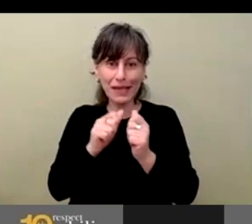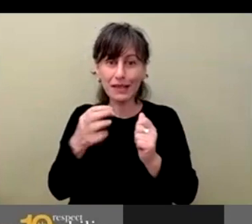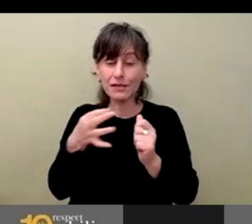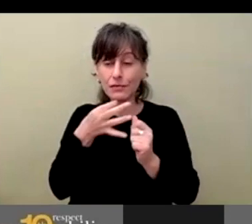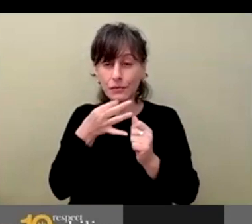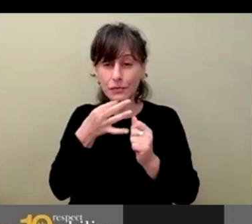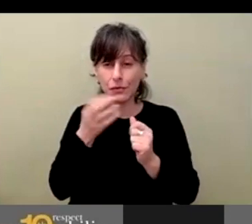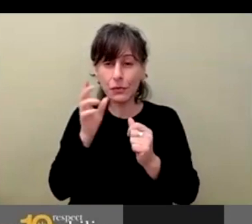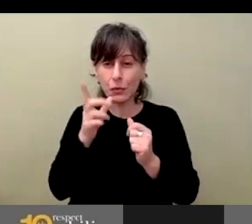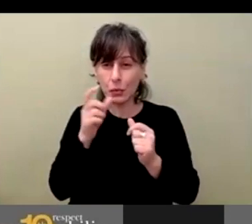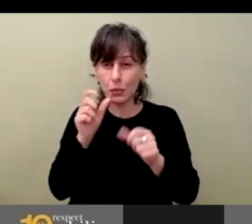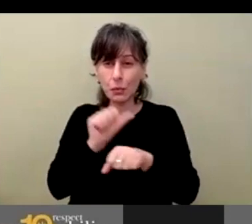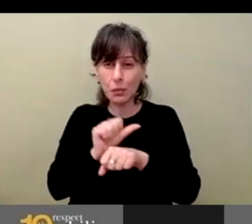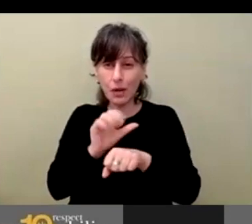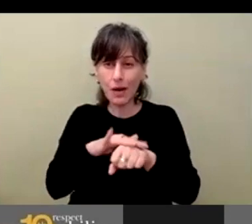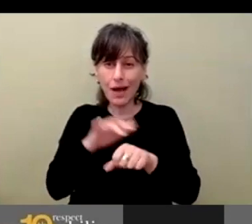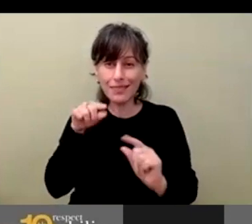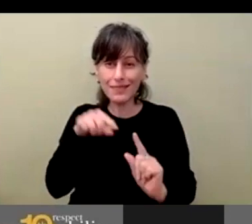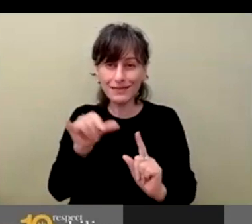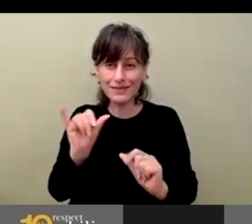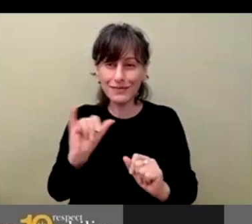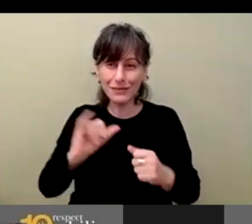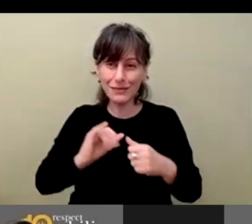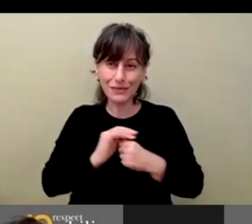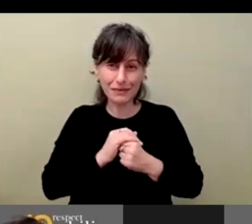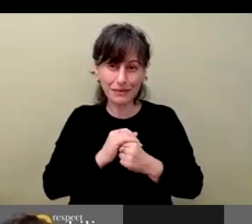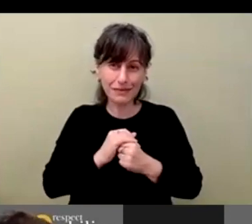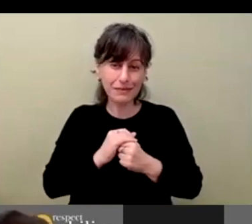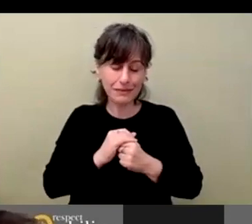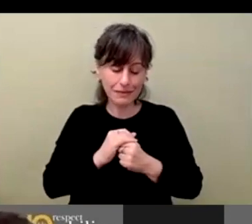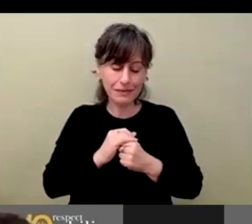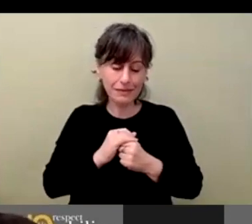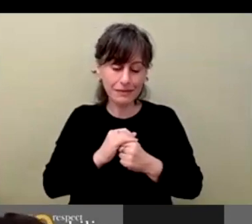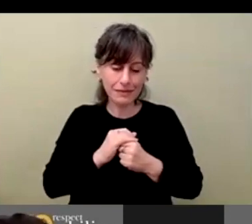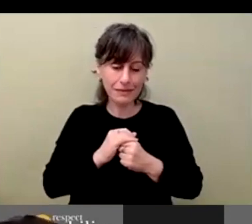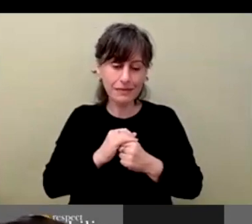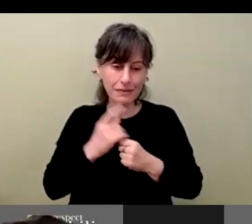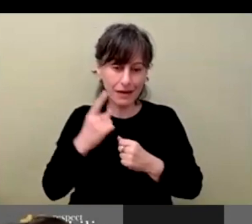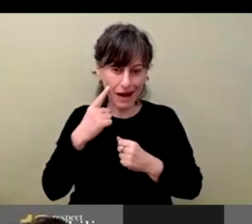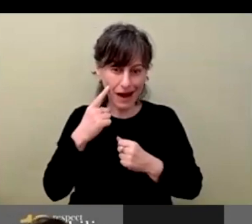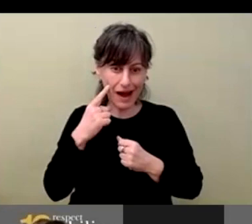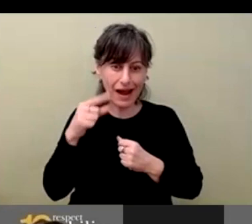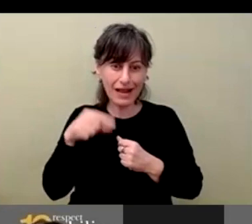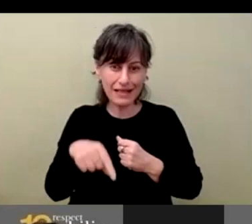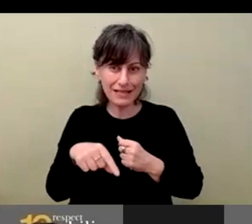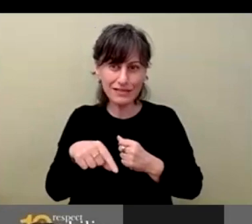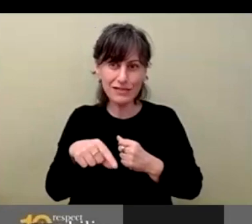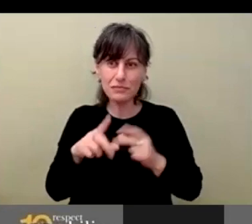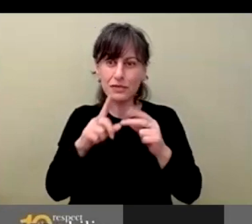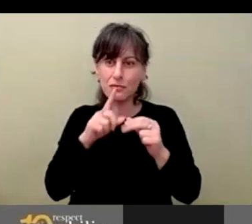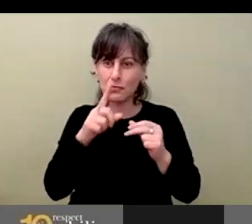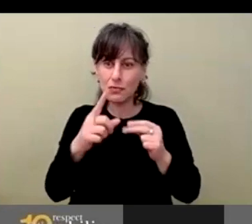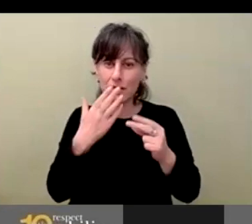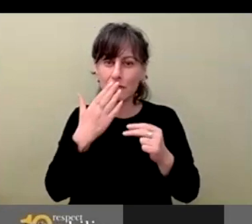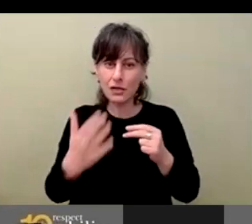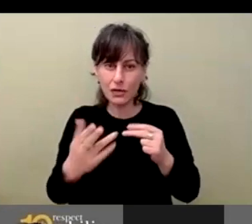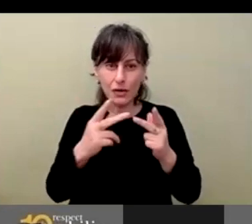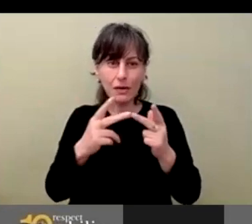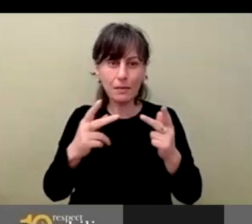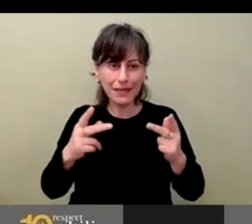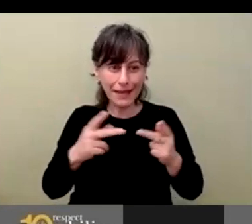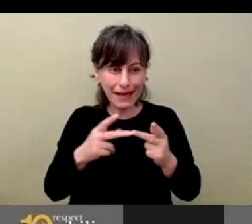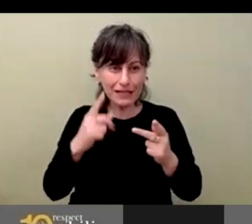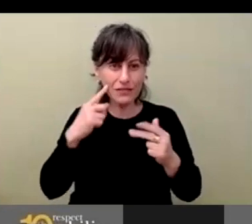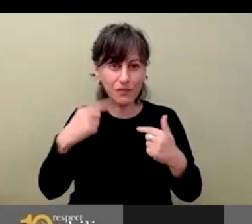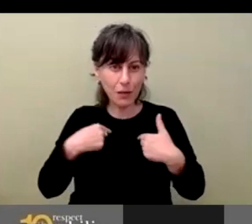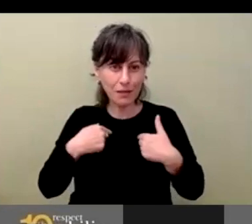worked on this as well. So I think that this has been a really good place for me to be,